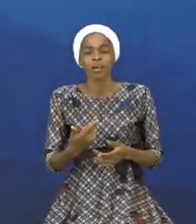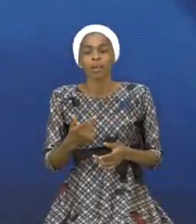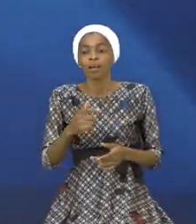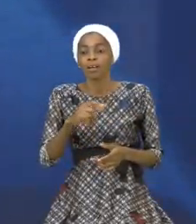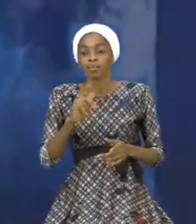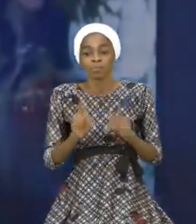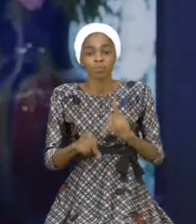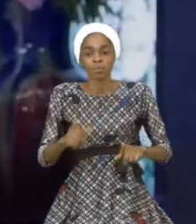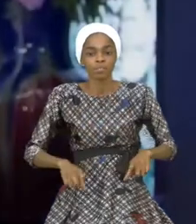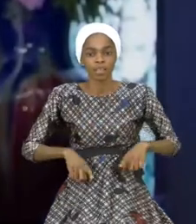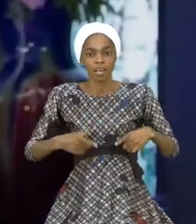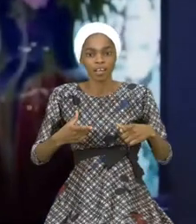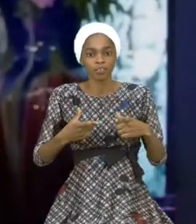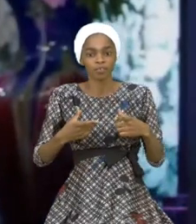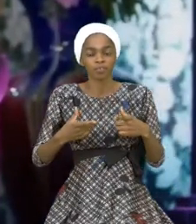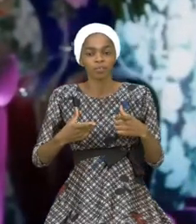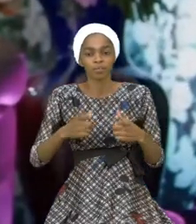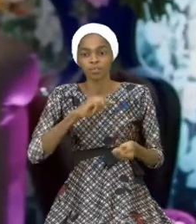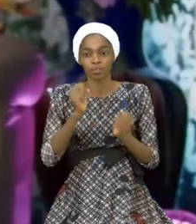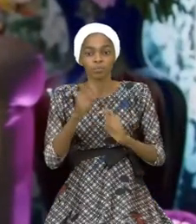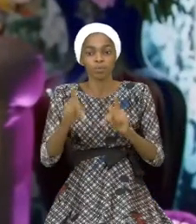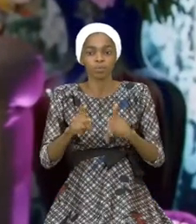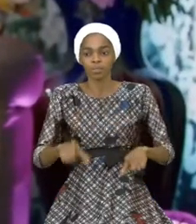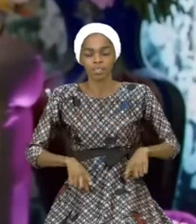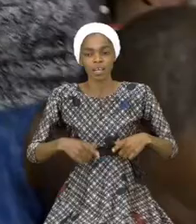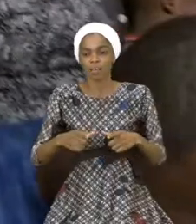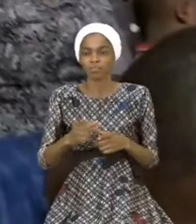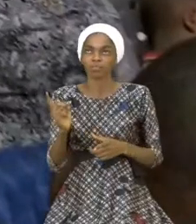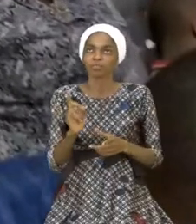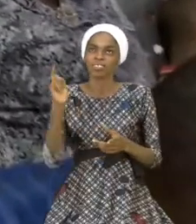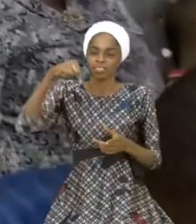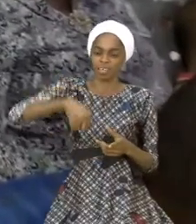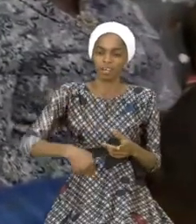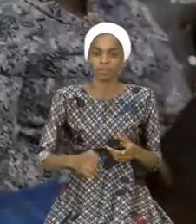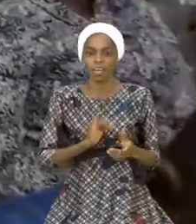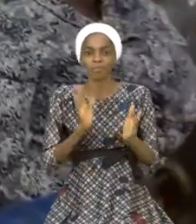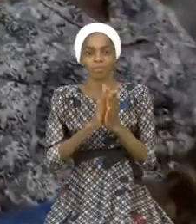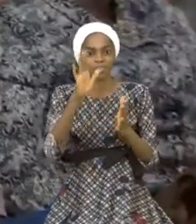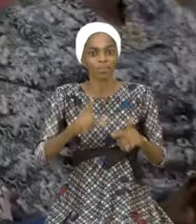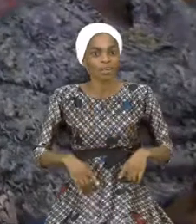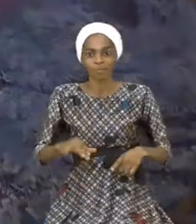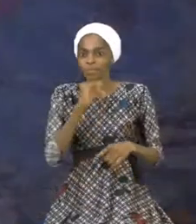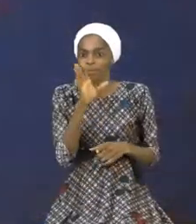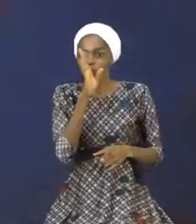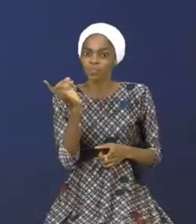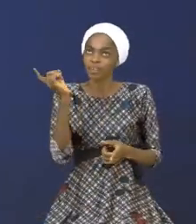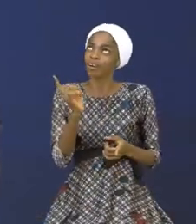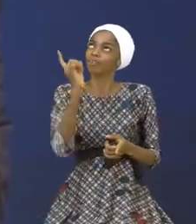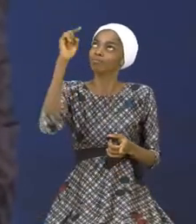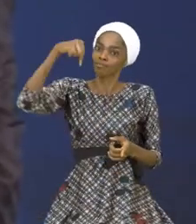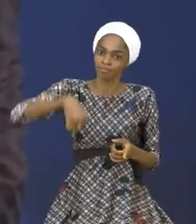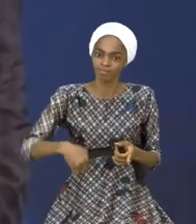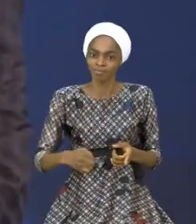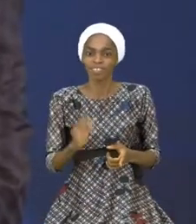upside down. Your life will not remain upside down. Your life will come